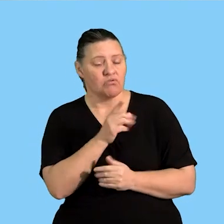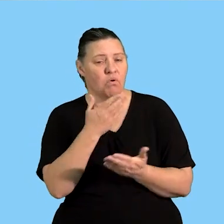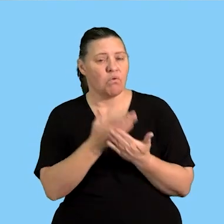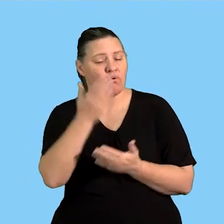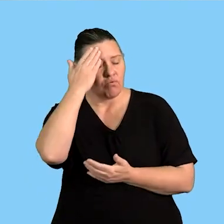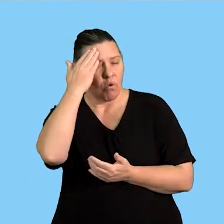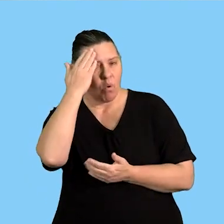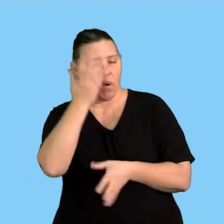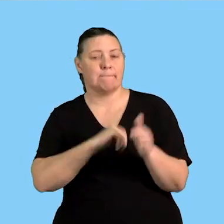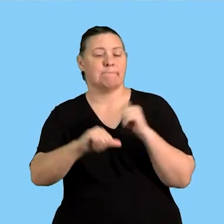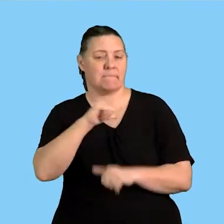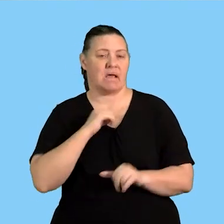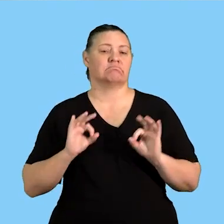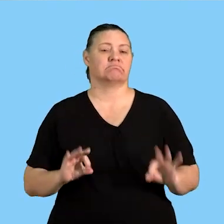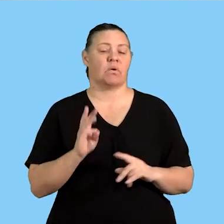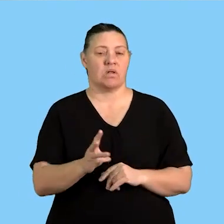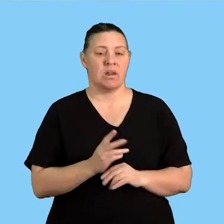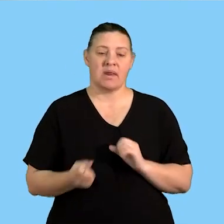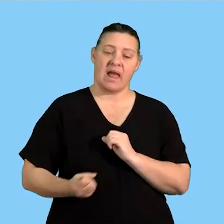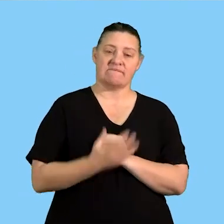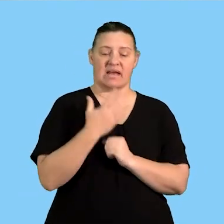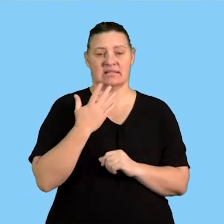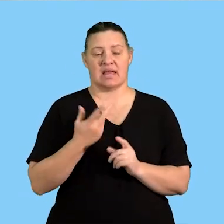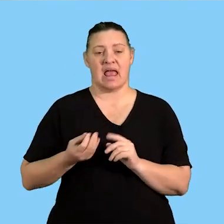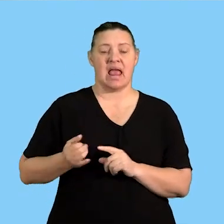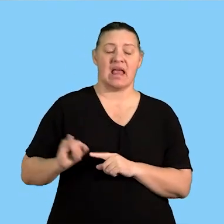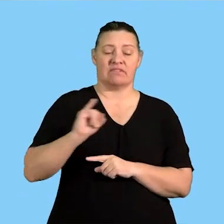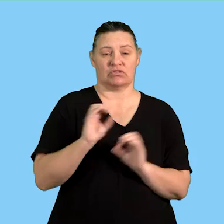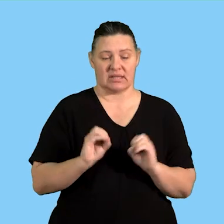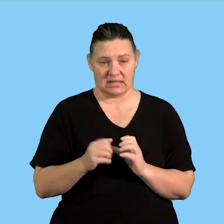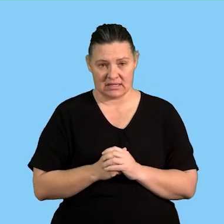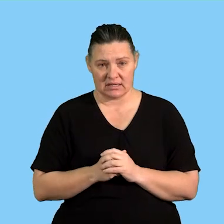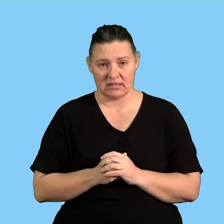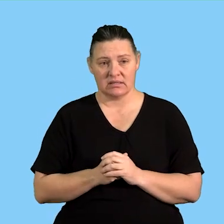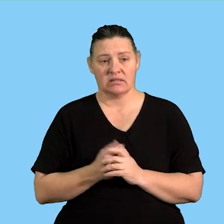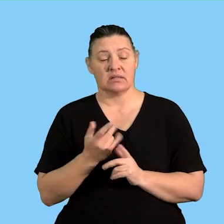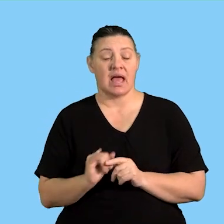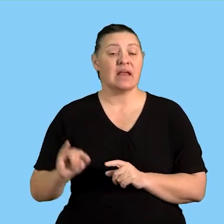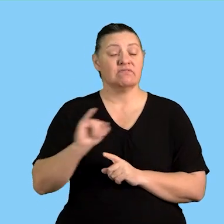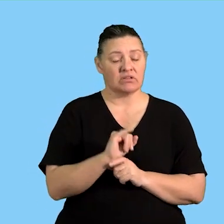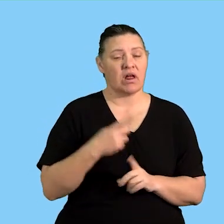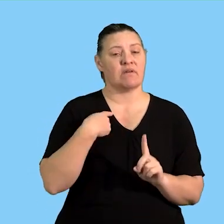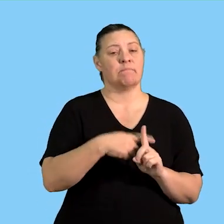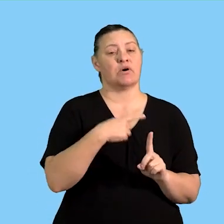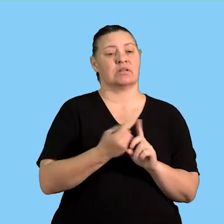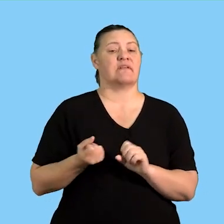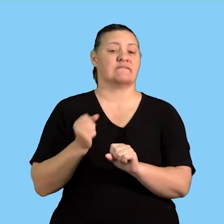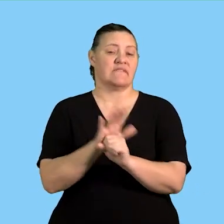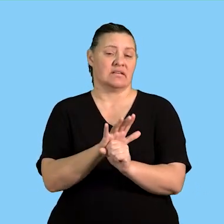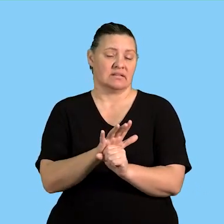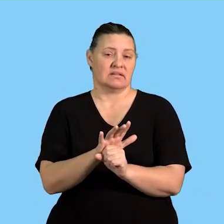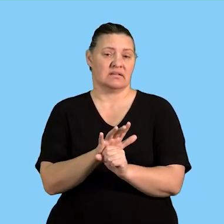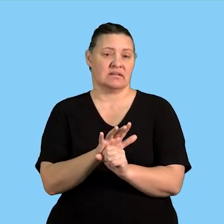your return will be good and will not be affected by inflation. Another aspect is that inflation has a positive effect on